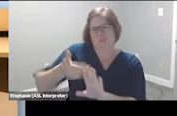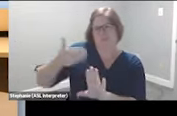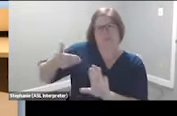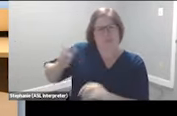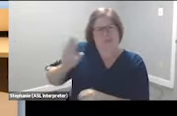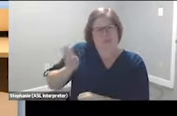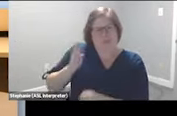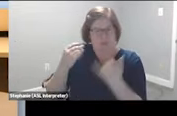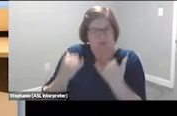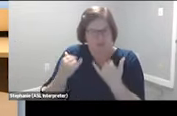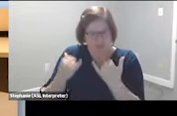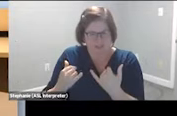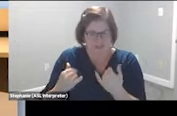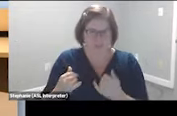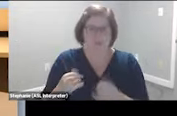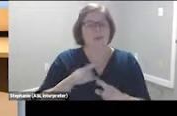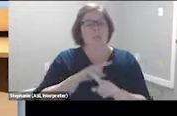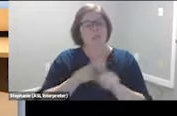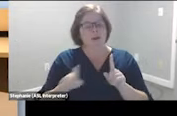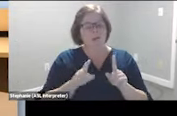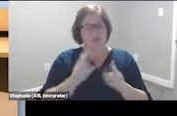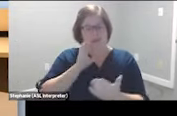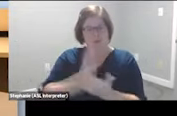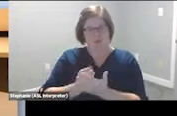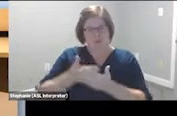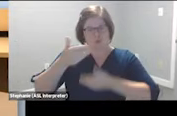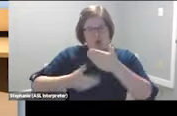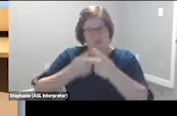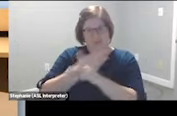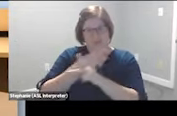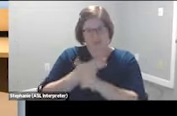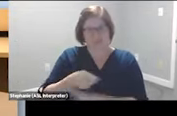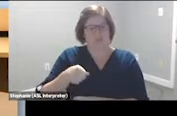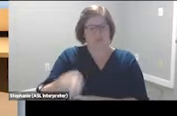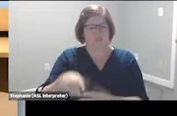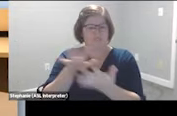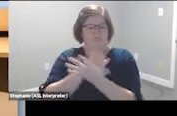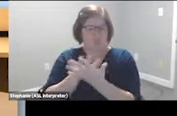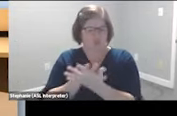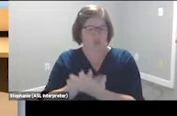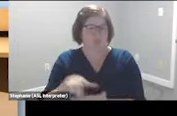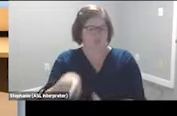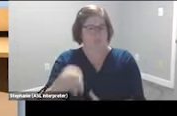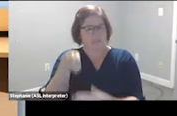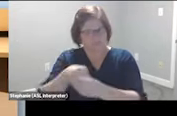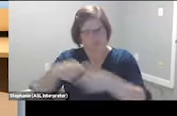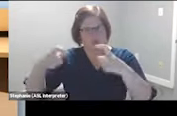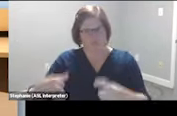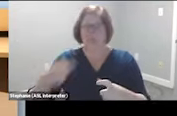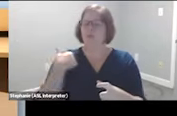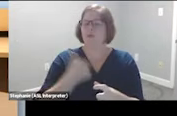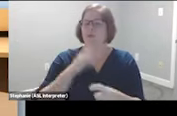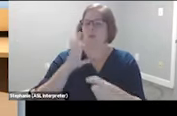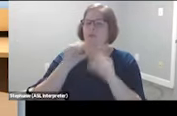processing filters built into the graffiti help with that. But there's room for more filters to be developed, and also for processing to be done